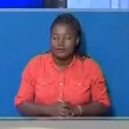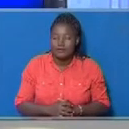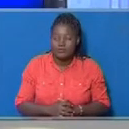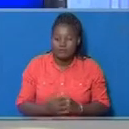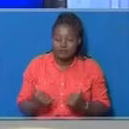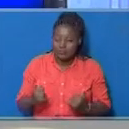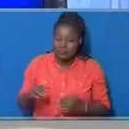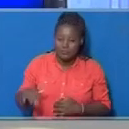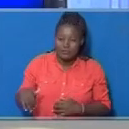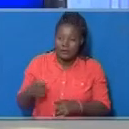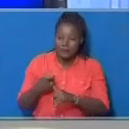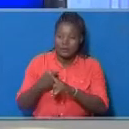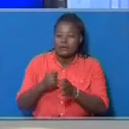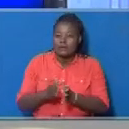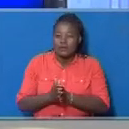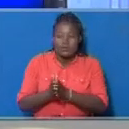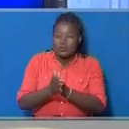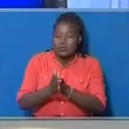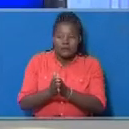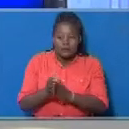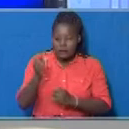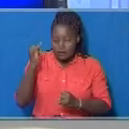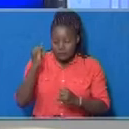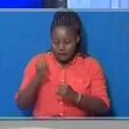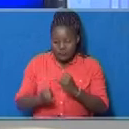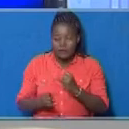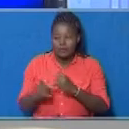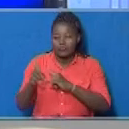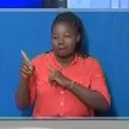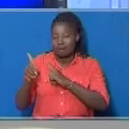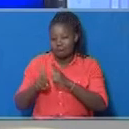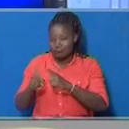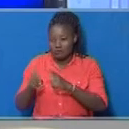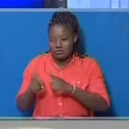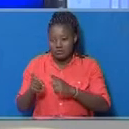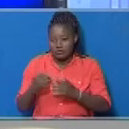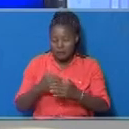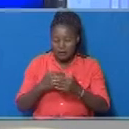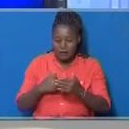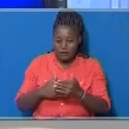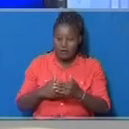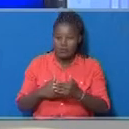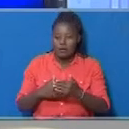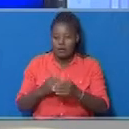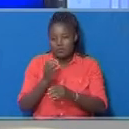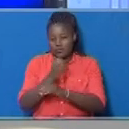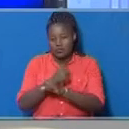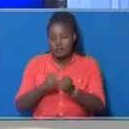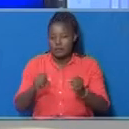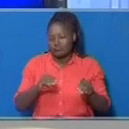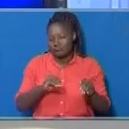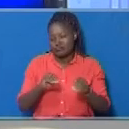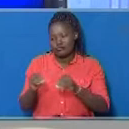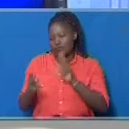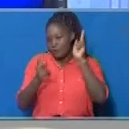away from the story on the final journey of President, former President Daniel Toroitich Arap Moi, we cross over to Kakamega County,